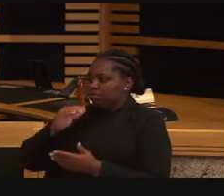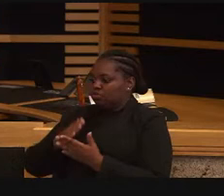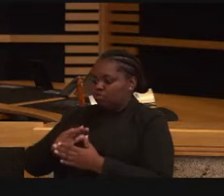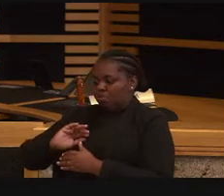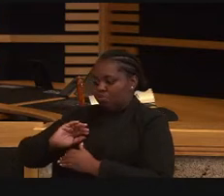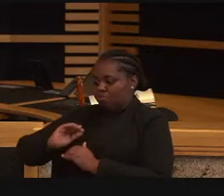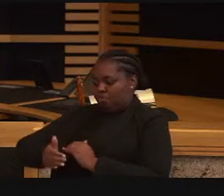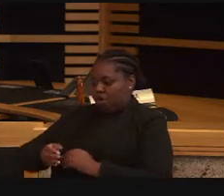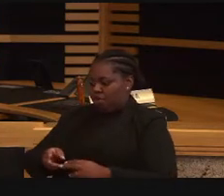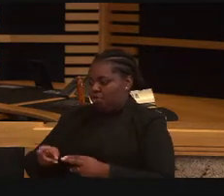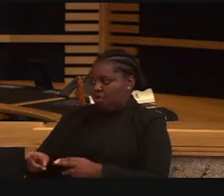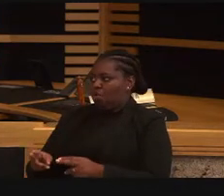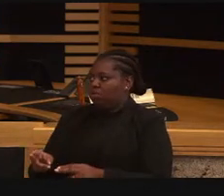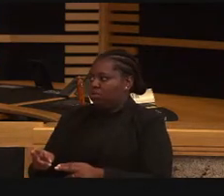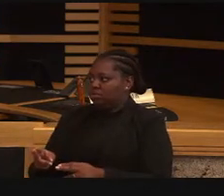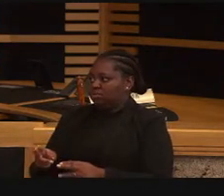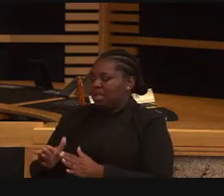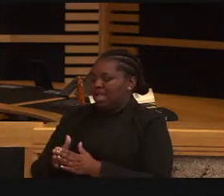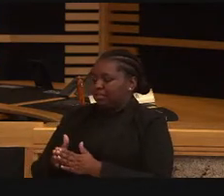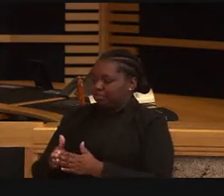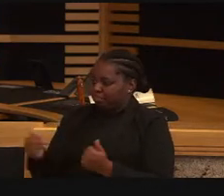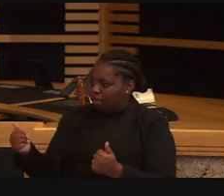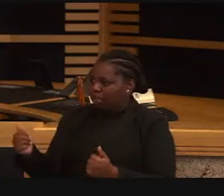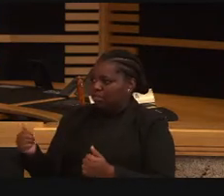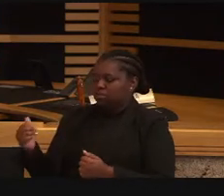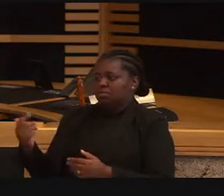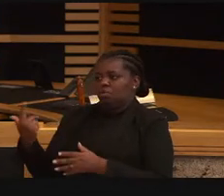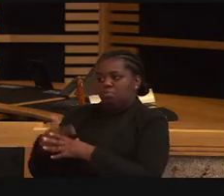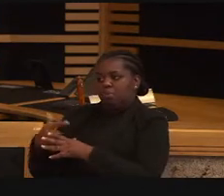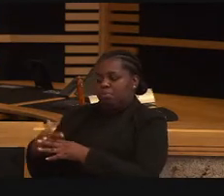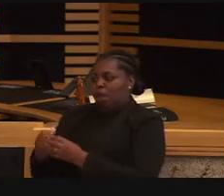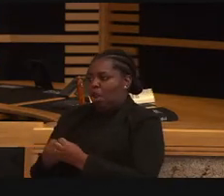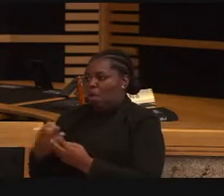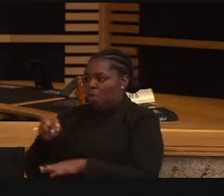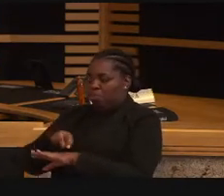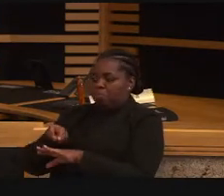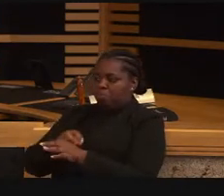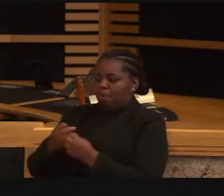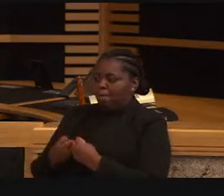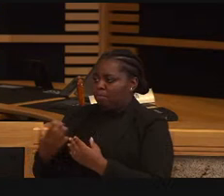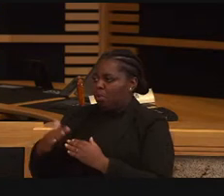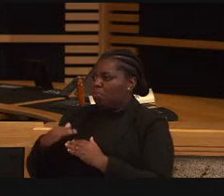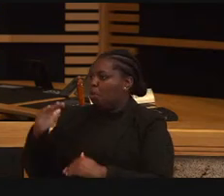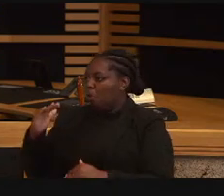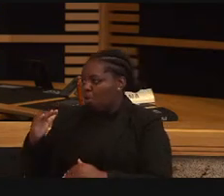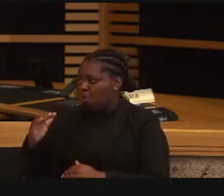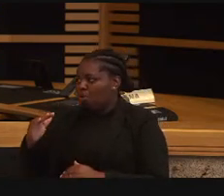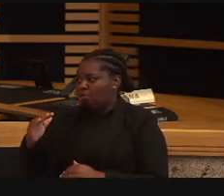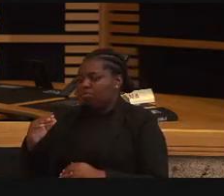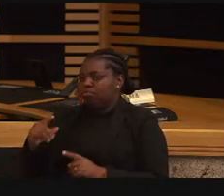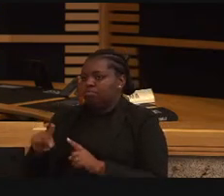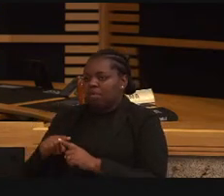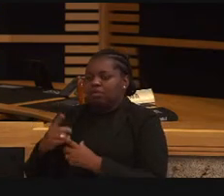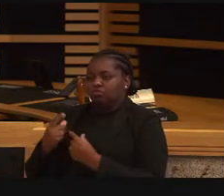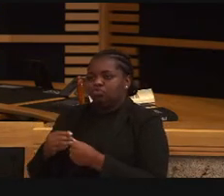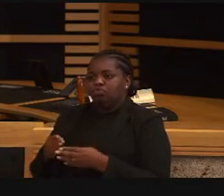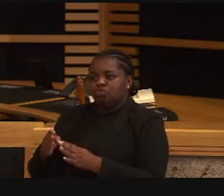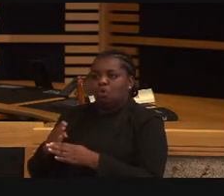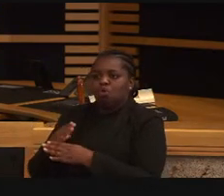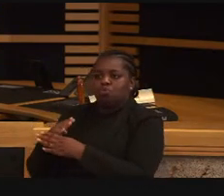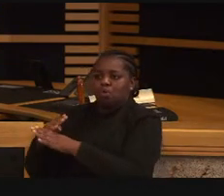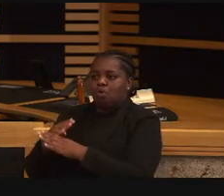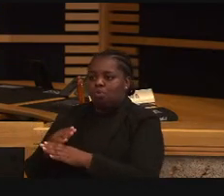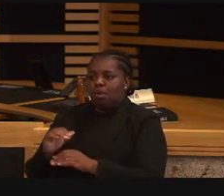rage, accident speeding, overloading, public transport problems, set up and man roadblocks, and